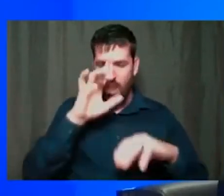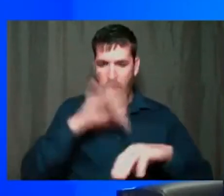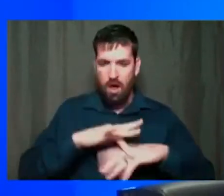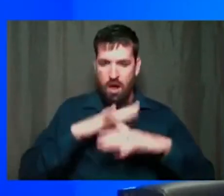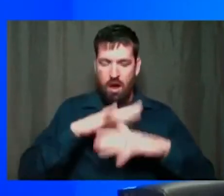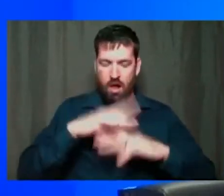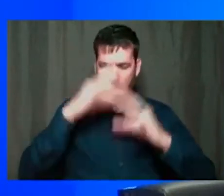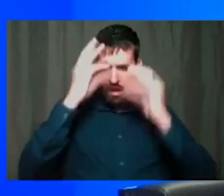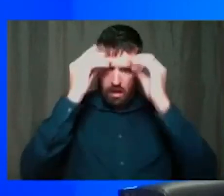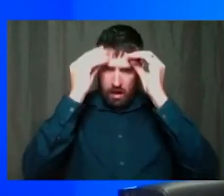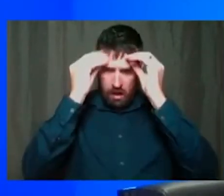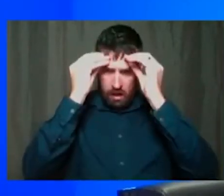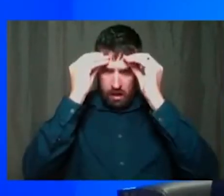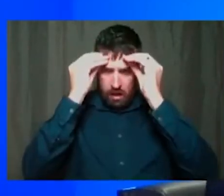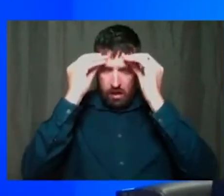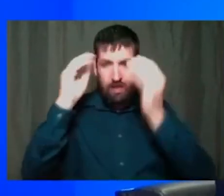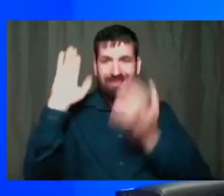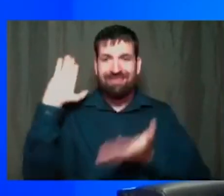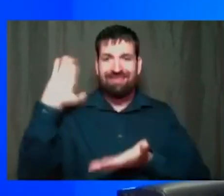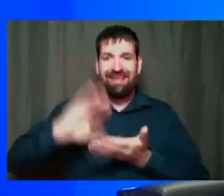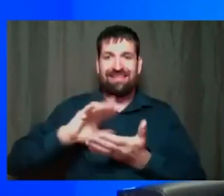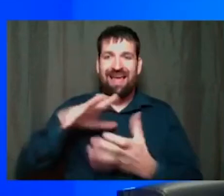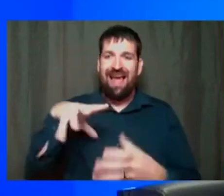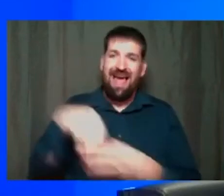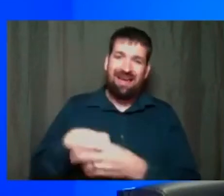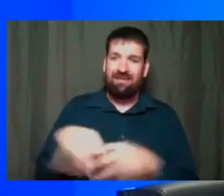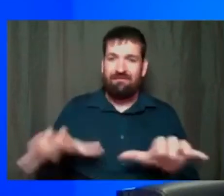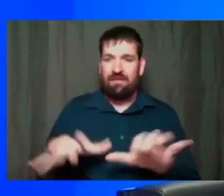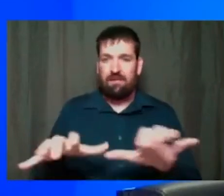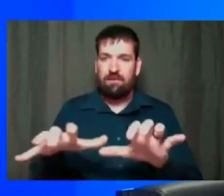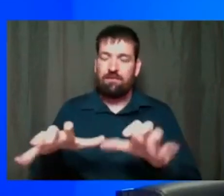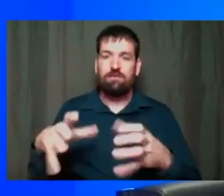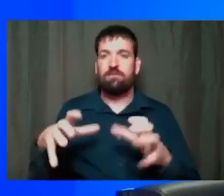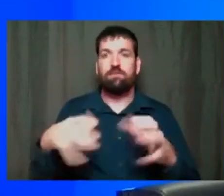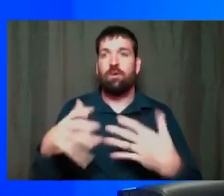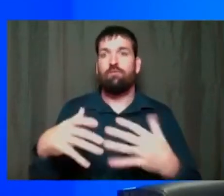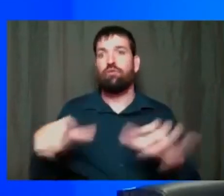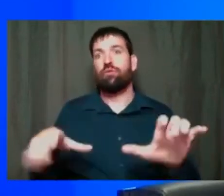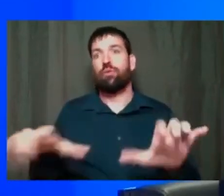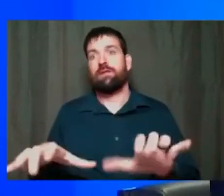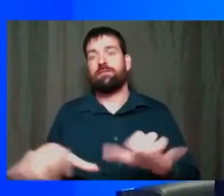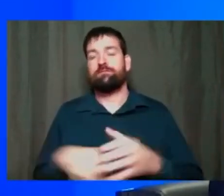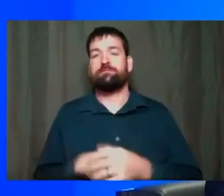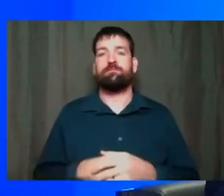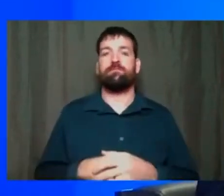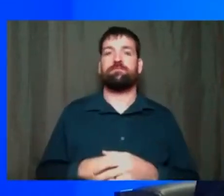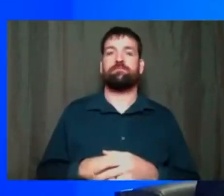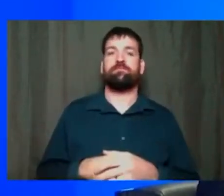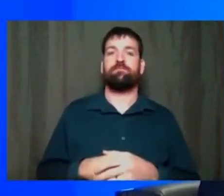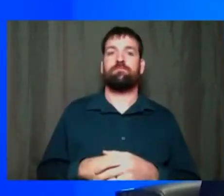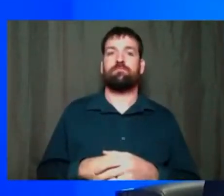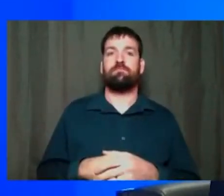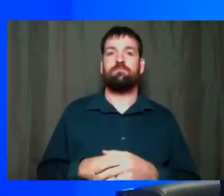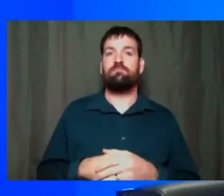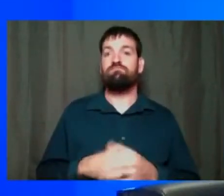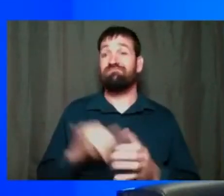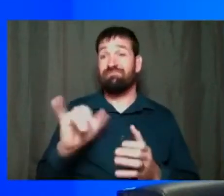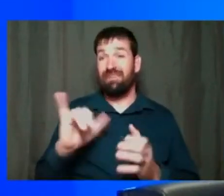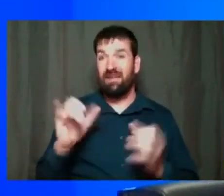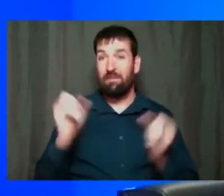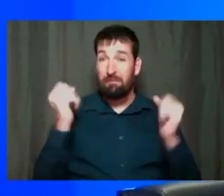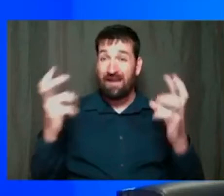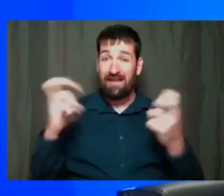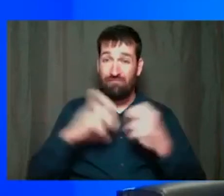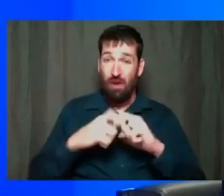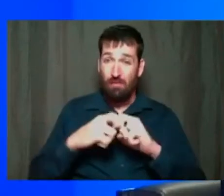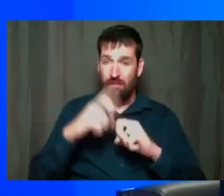you're actively engaged in whatever it is that you're doing. If there's any sort of, like you have a bunch of problems swirling, I always ask my